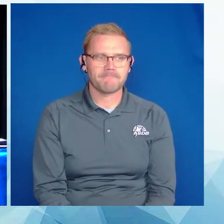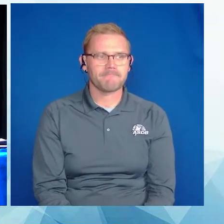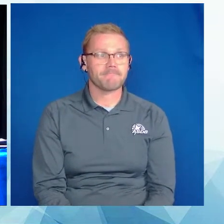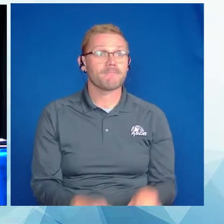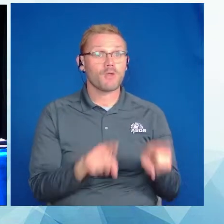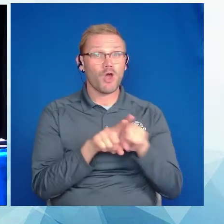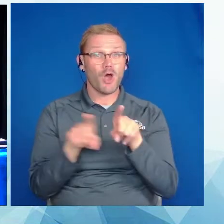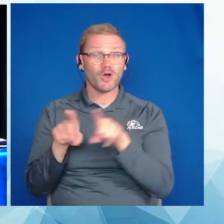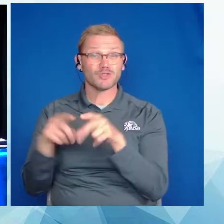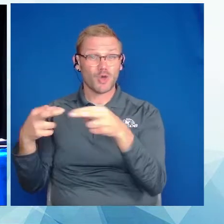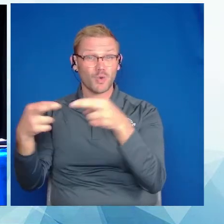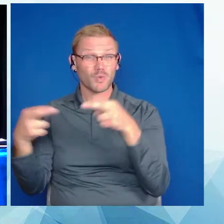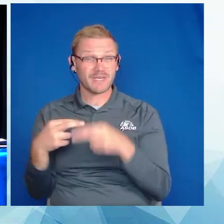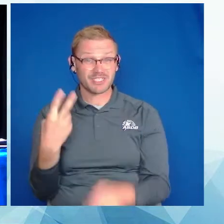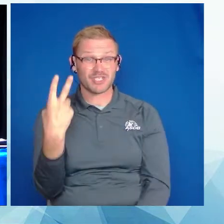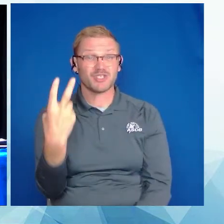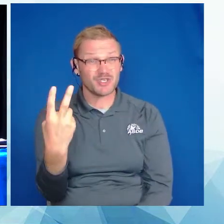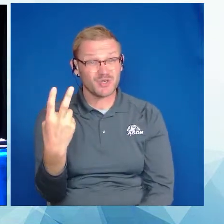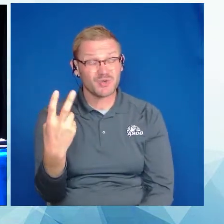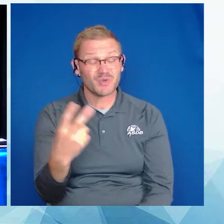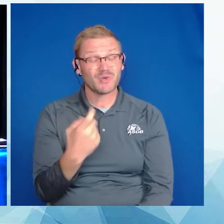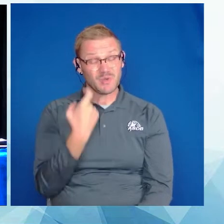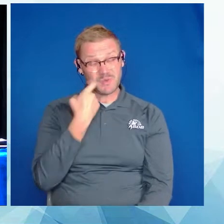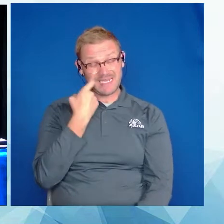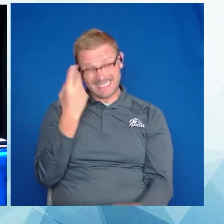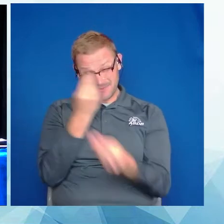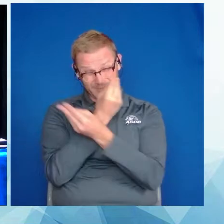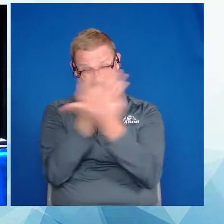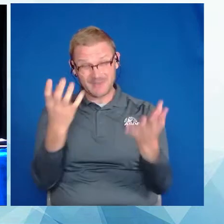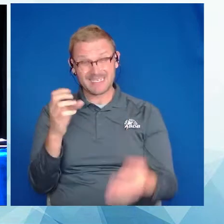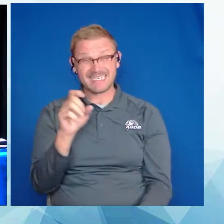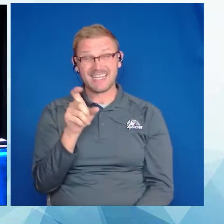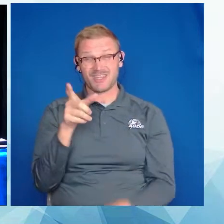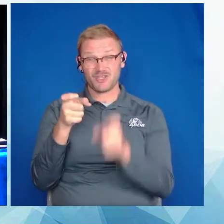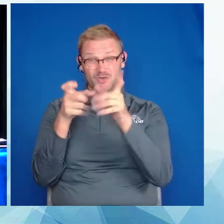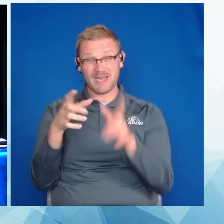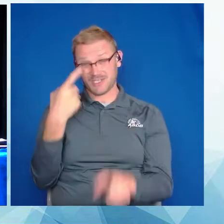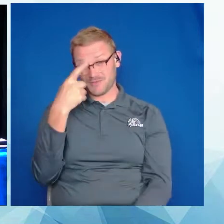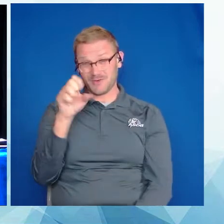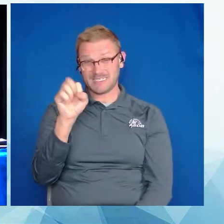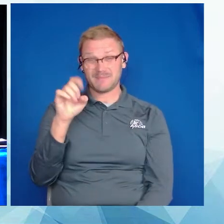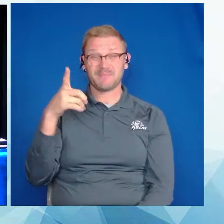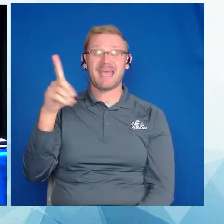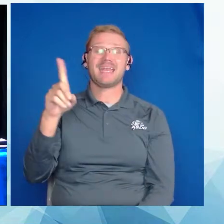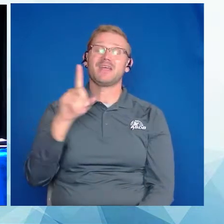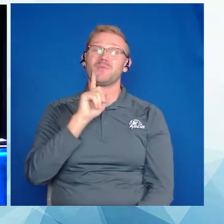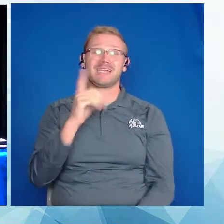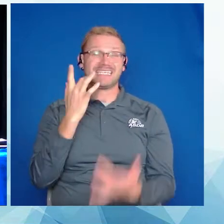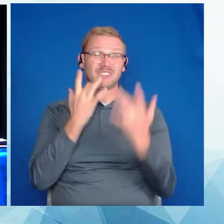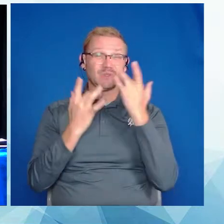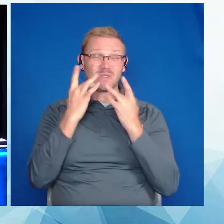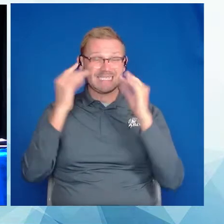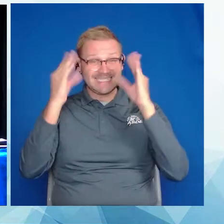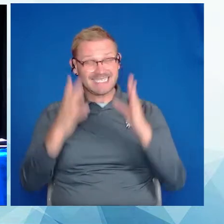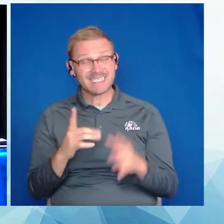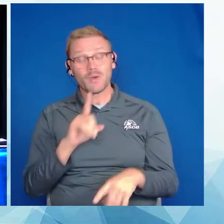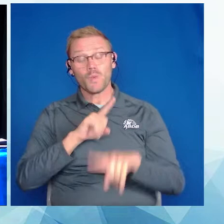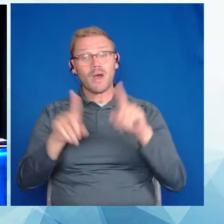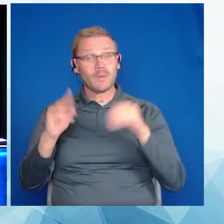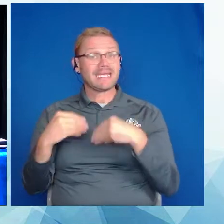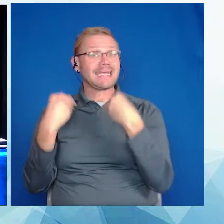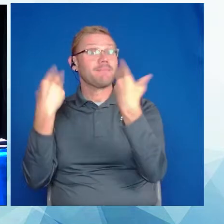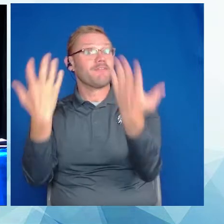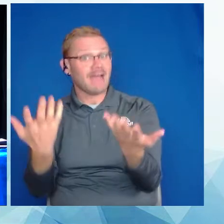Also in Region 2, we've had to share with many SPED directors that based on our shortages, what we can provide